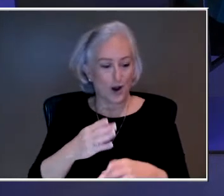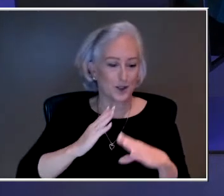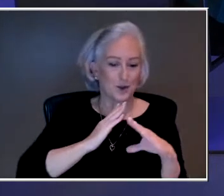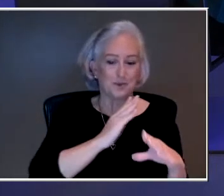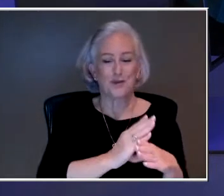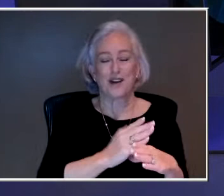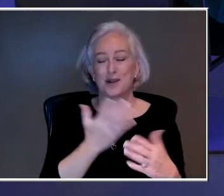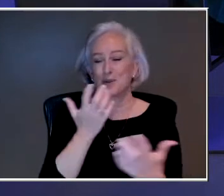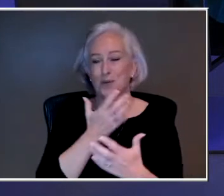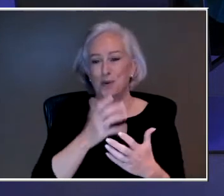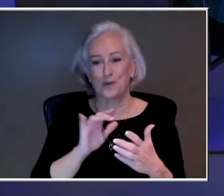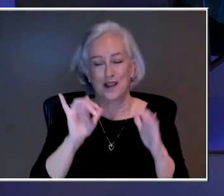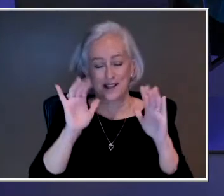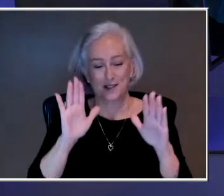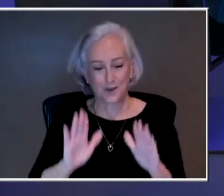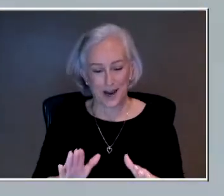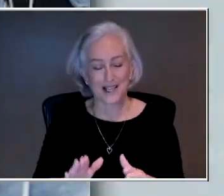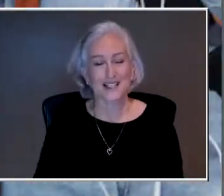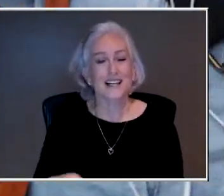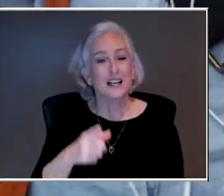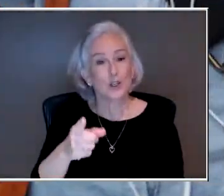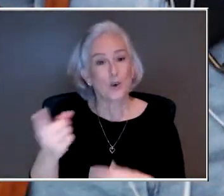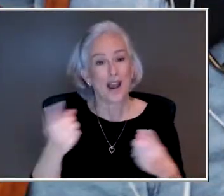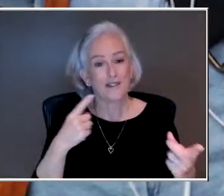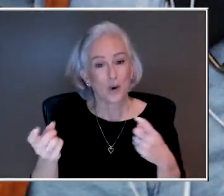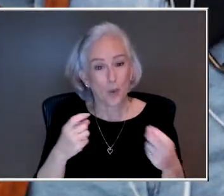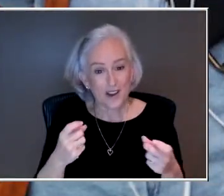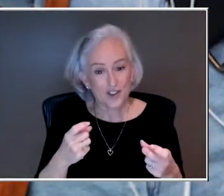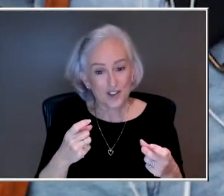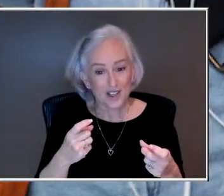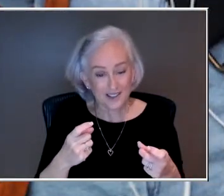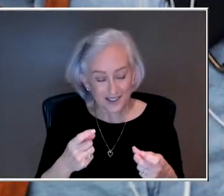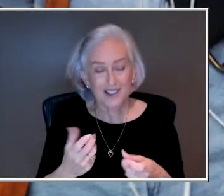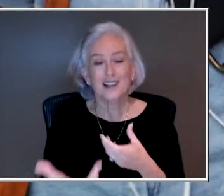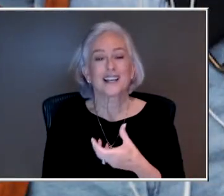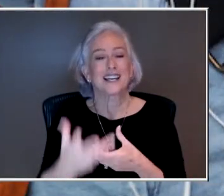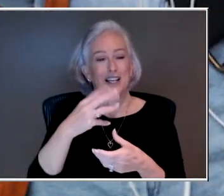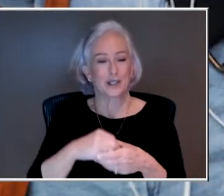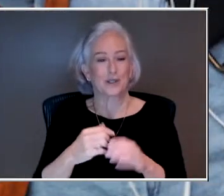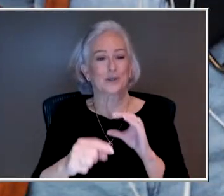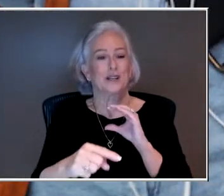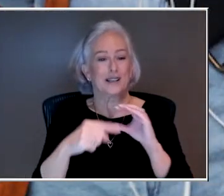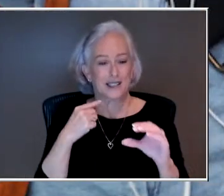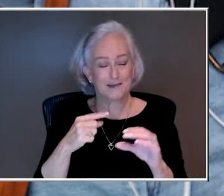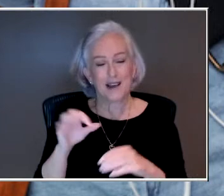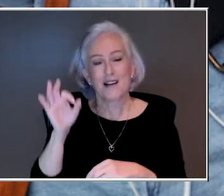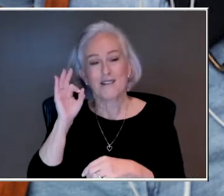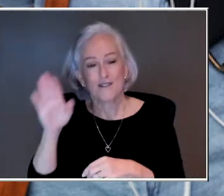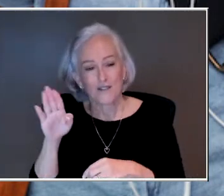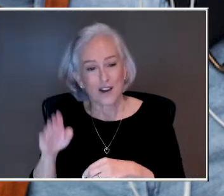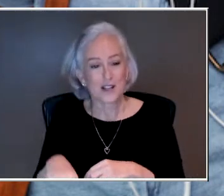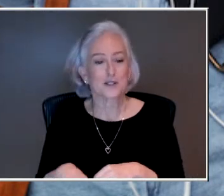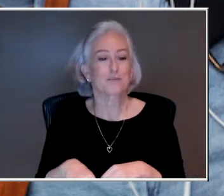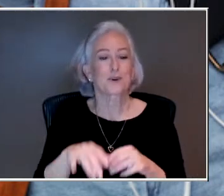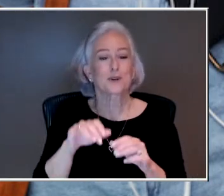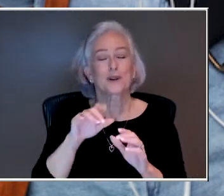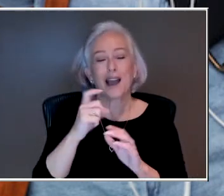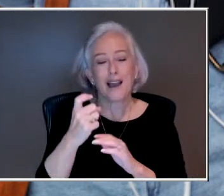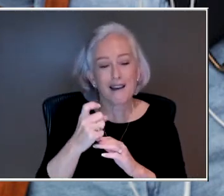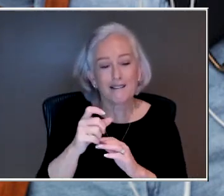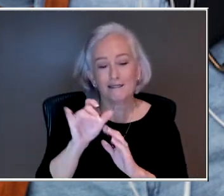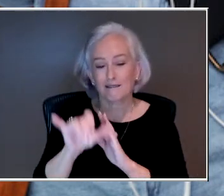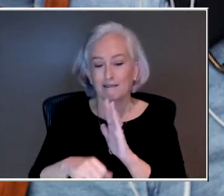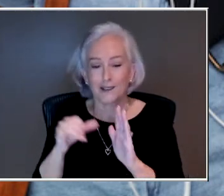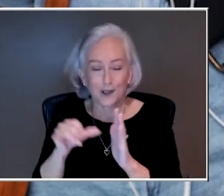you have questions, be sure to get those in on the chat on YouTube or Facebook. You can tweet us or email the Medical News Network. Info is right there on your screen. Let's get a check in with Dr.